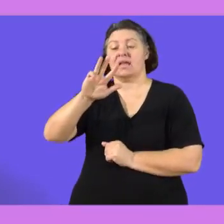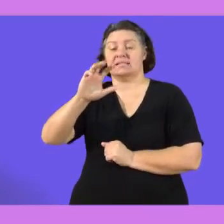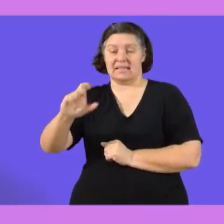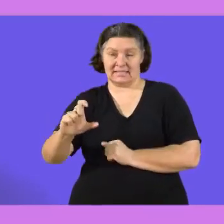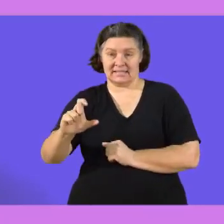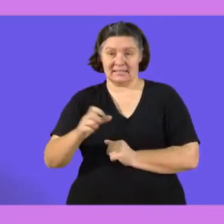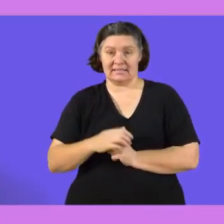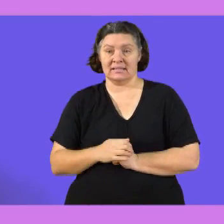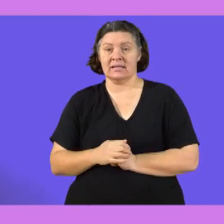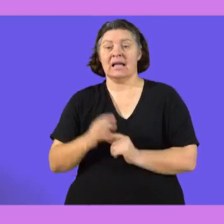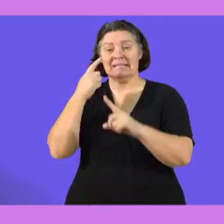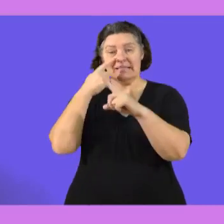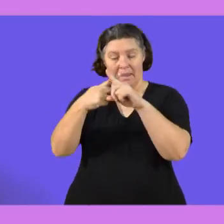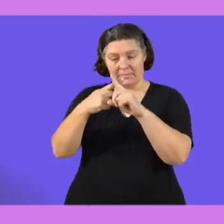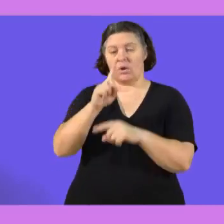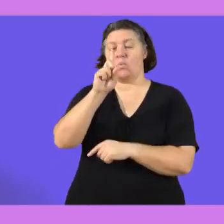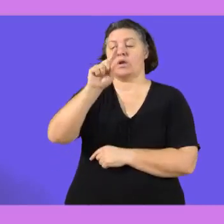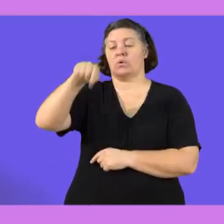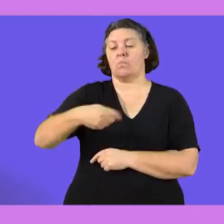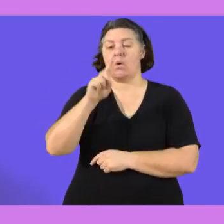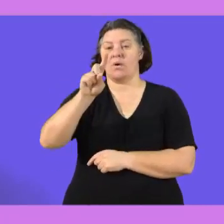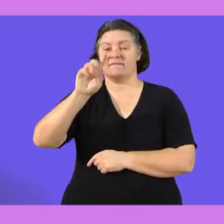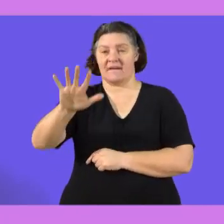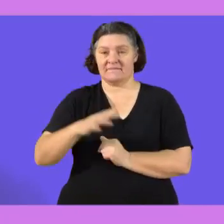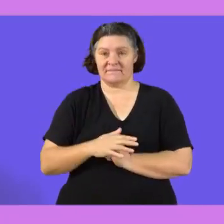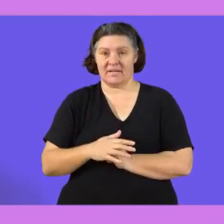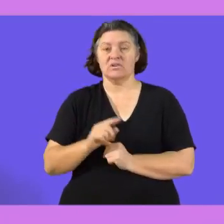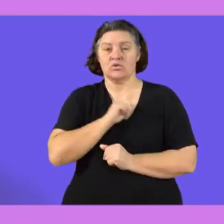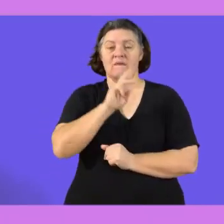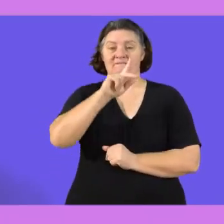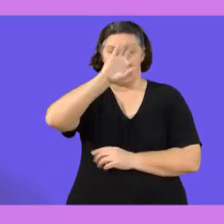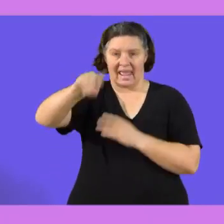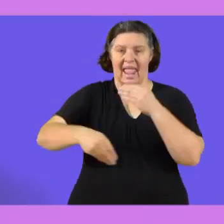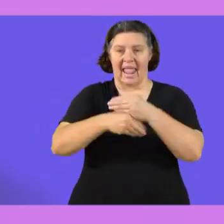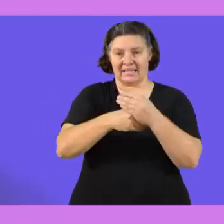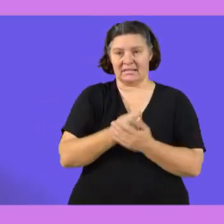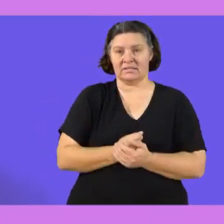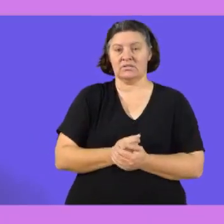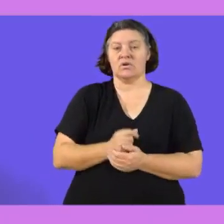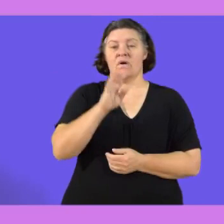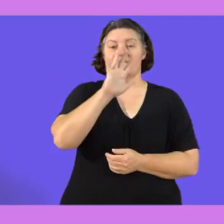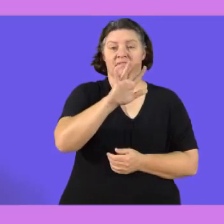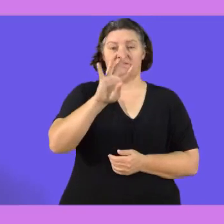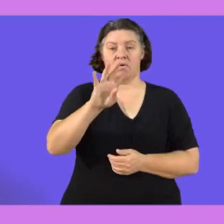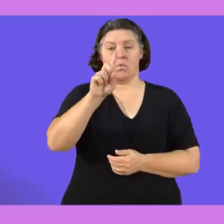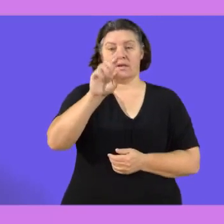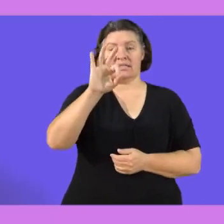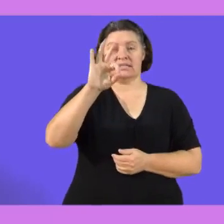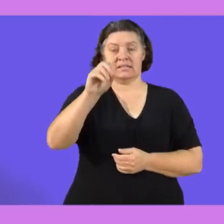54,130 Rand and 49 cents and I will multiply that by 1,15 to include our VAT. So it's